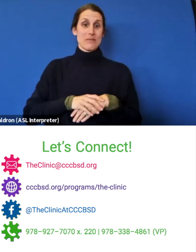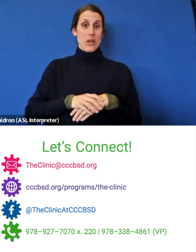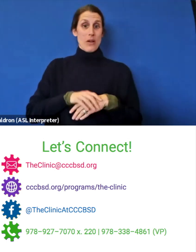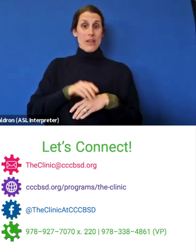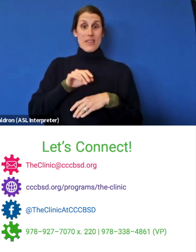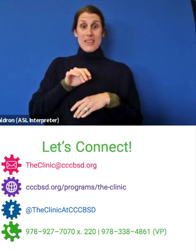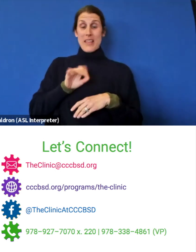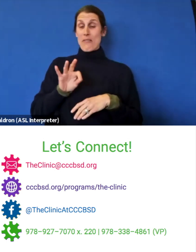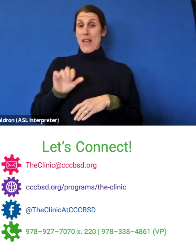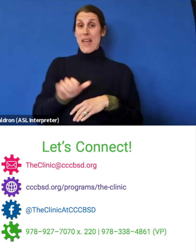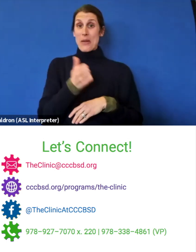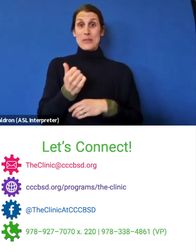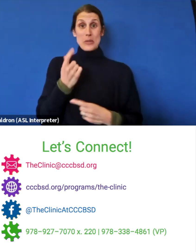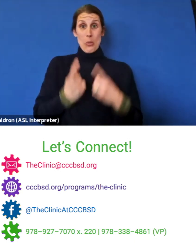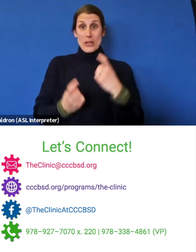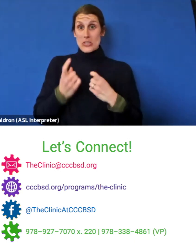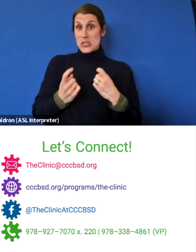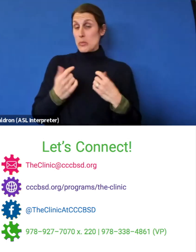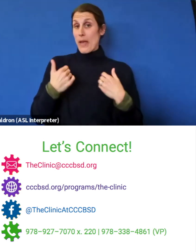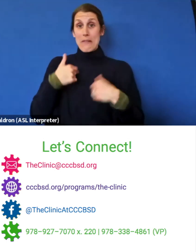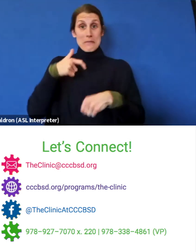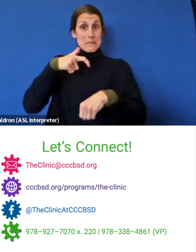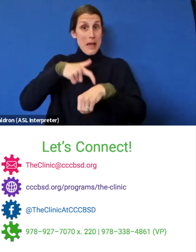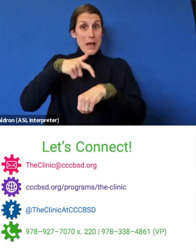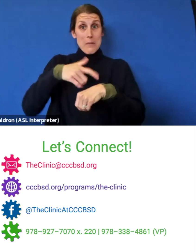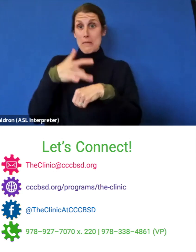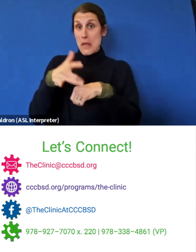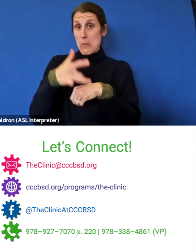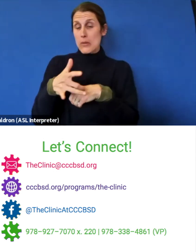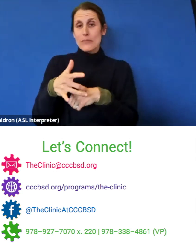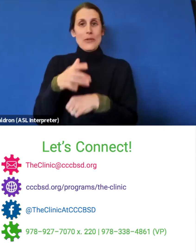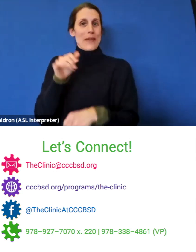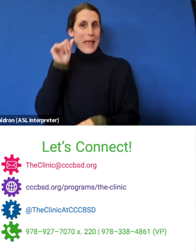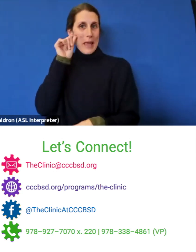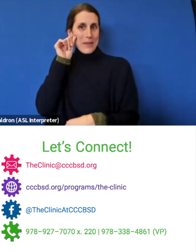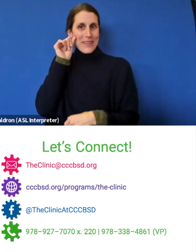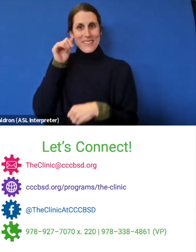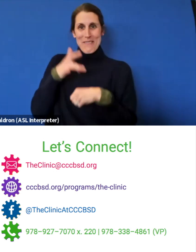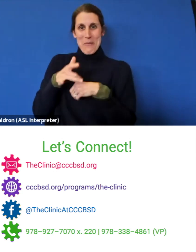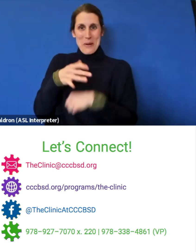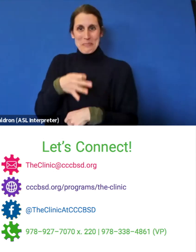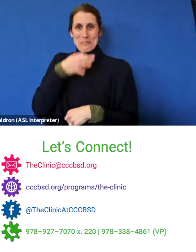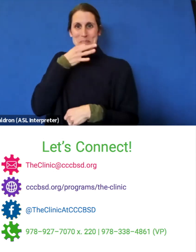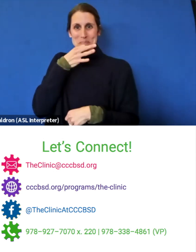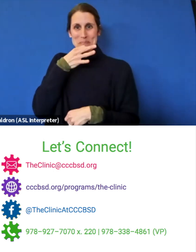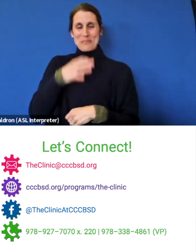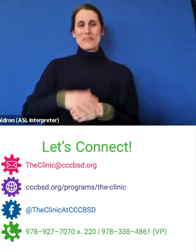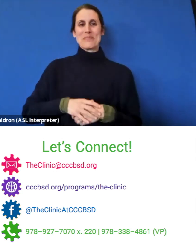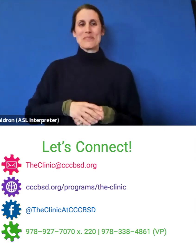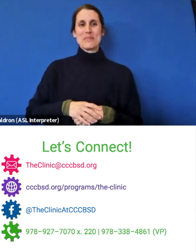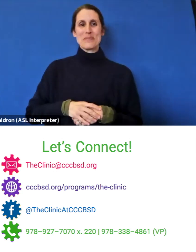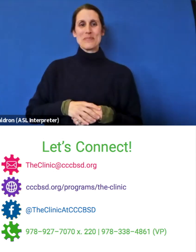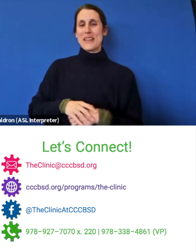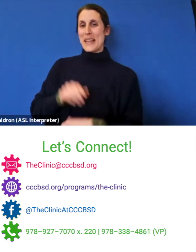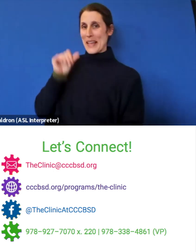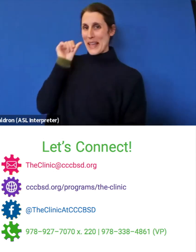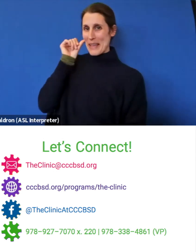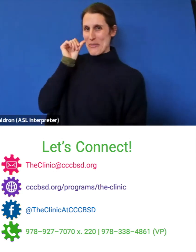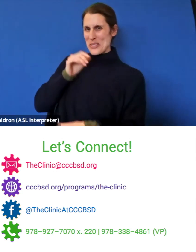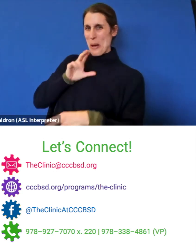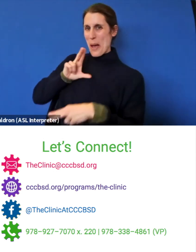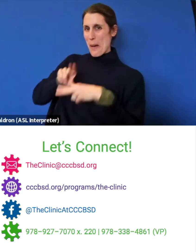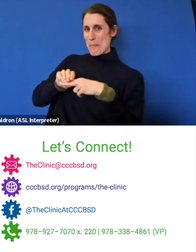we have Amy here as our expert. Just to build on your comment, Sarah, in addition to the